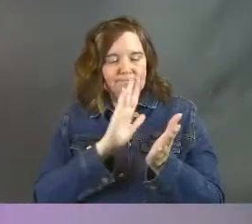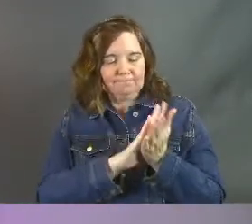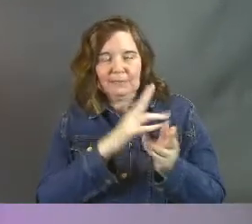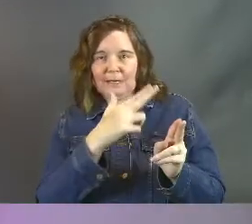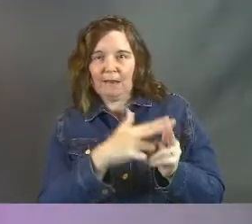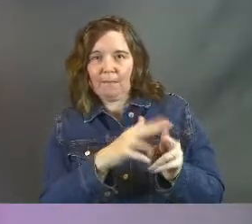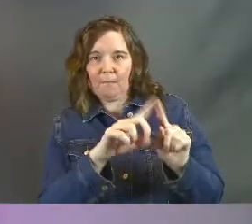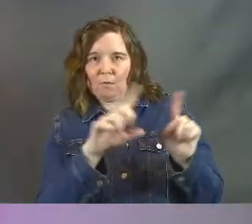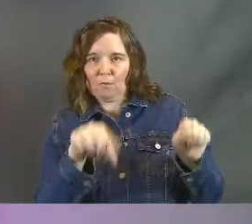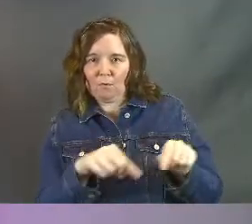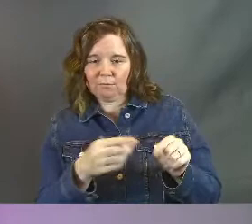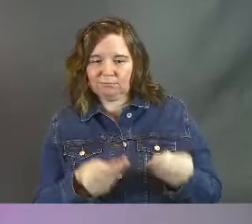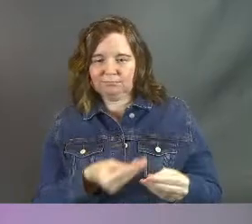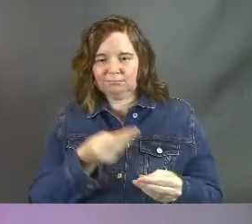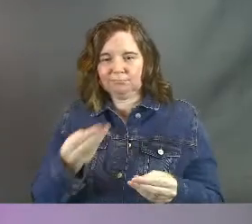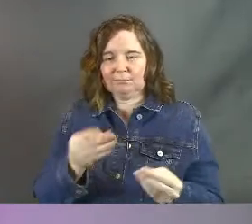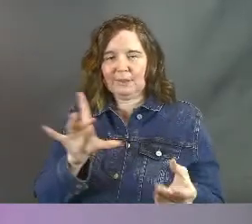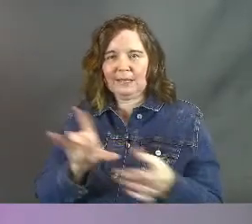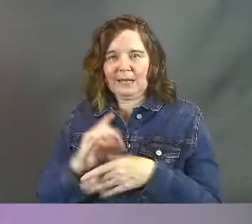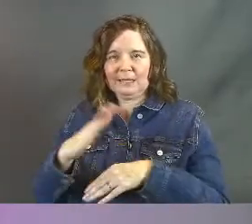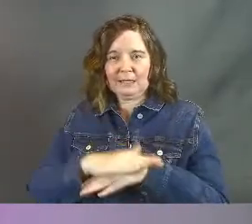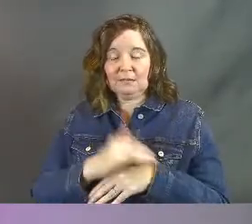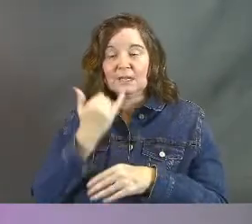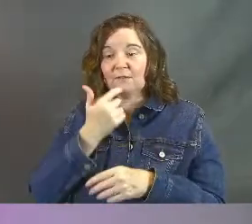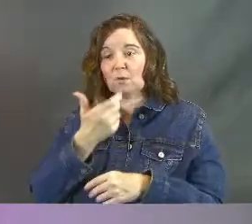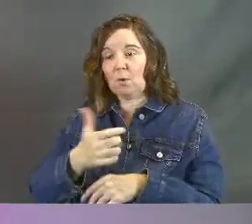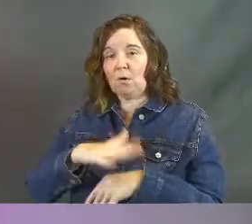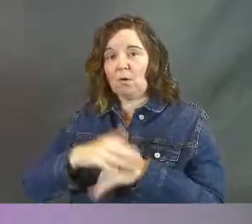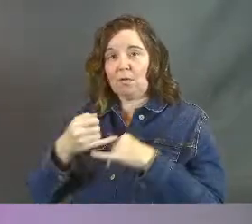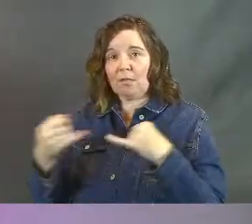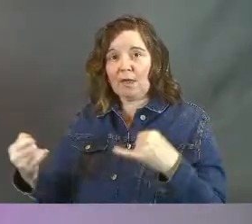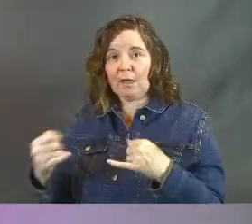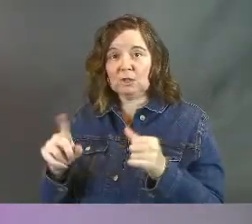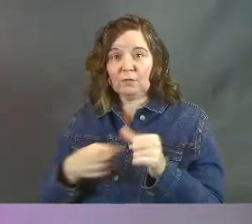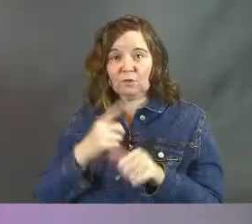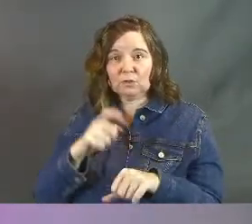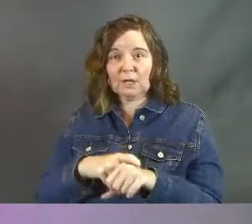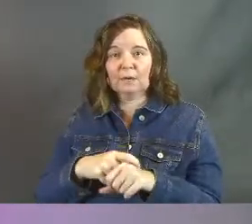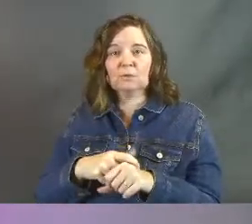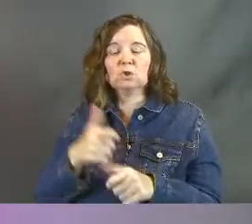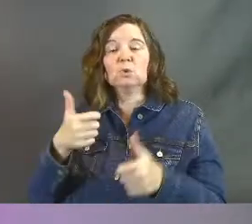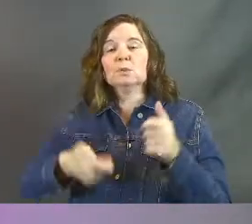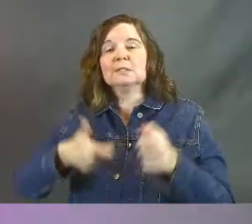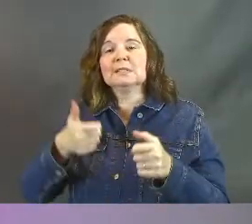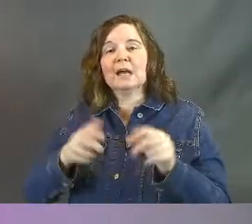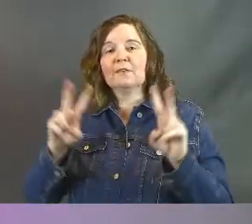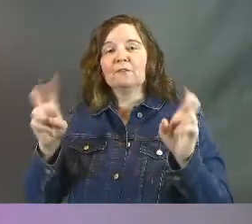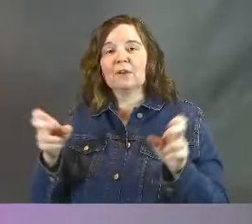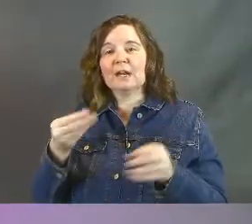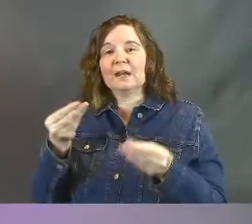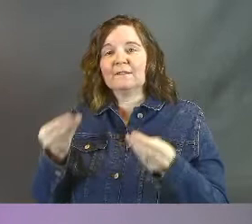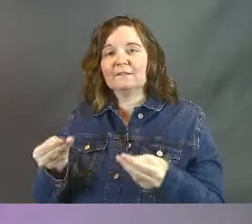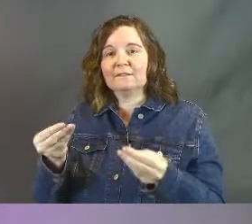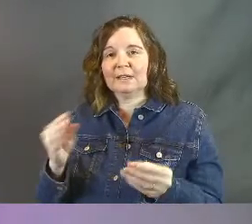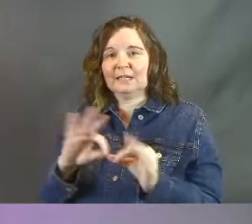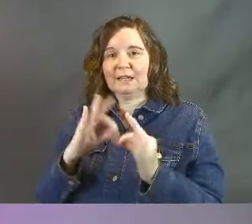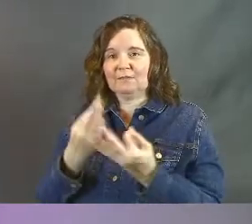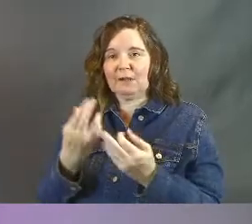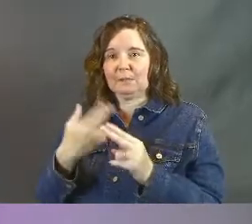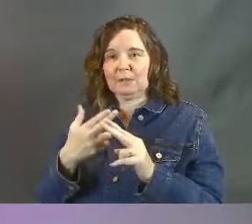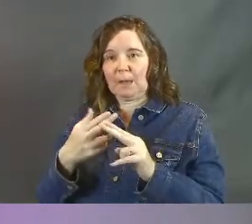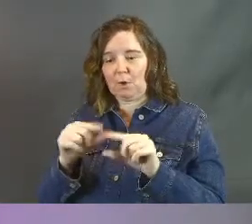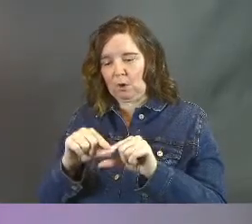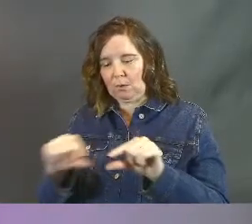on that card and turn it in at the Connect desk. If you're watching online right now and it's your first time, you can just text the phrase feed a family to the number